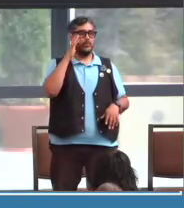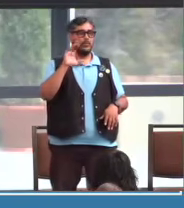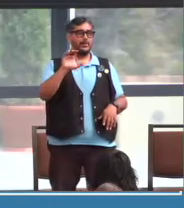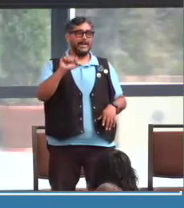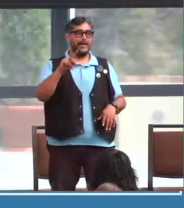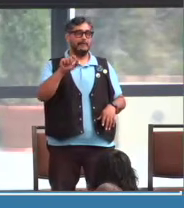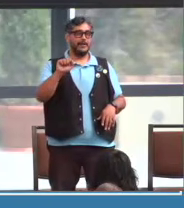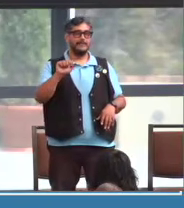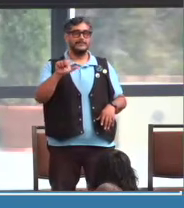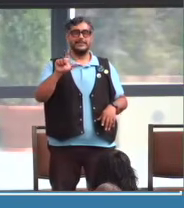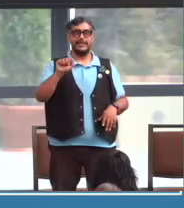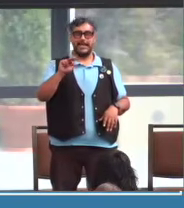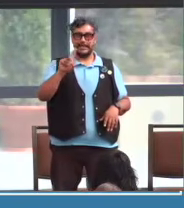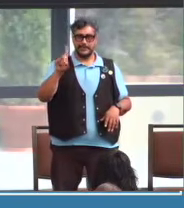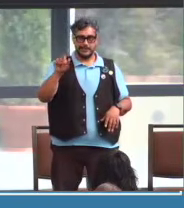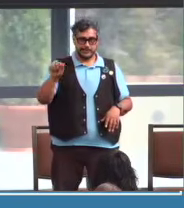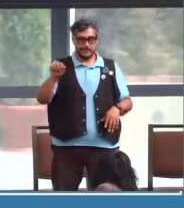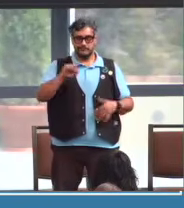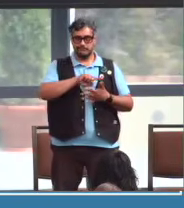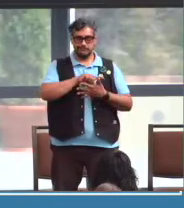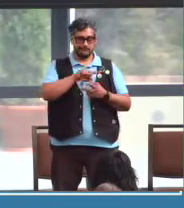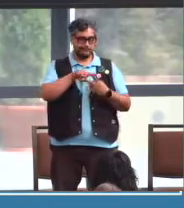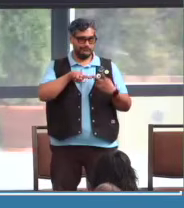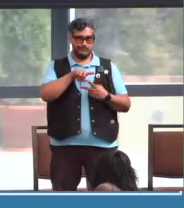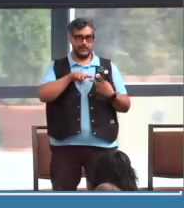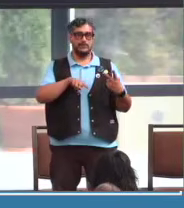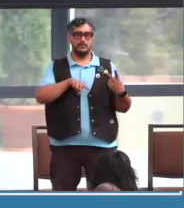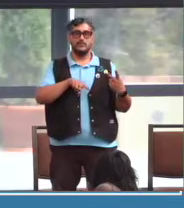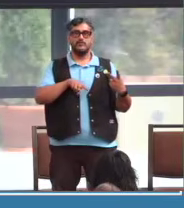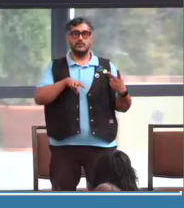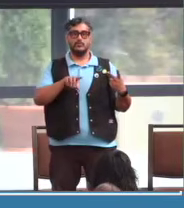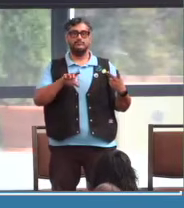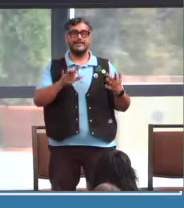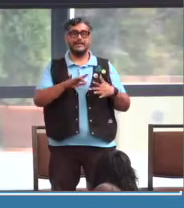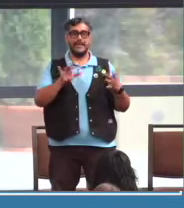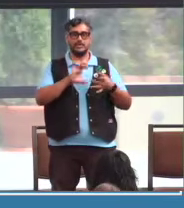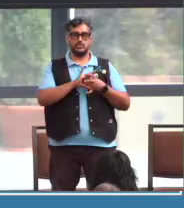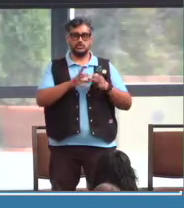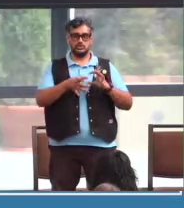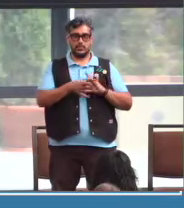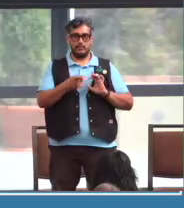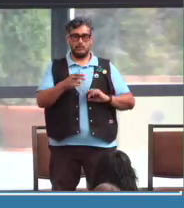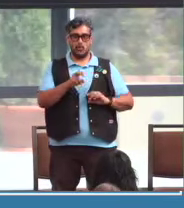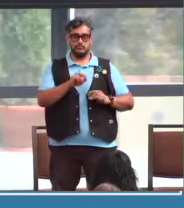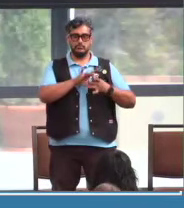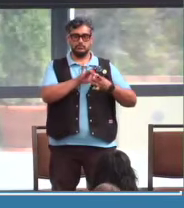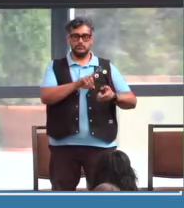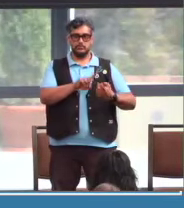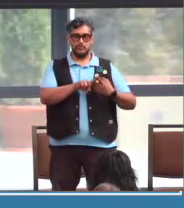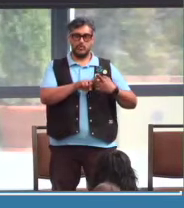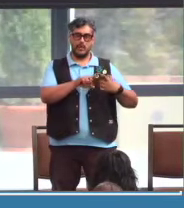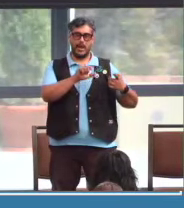and lambdas, and these are two what we call light chain proteins that are attached to your